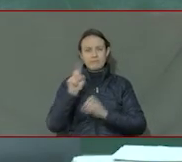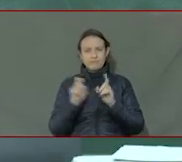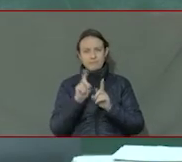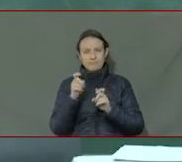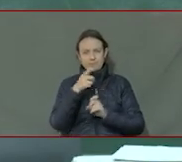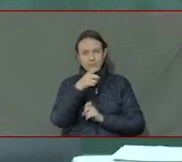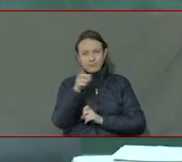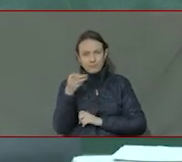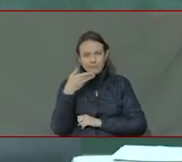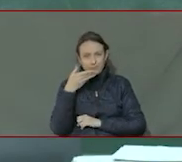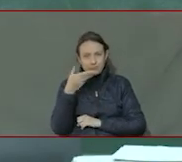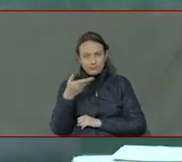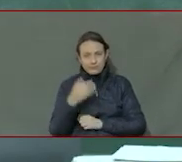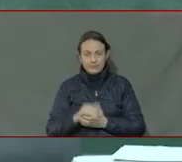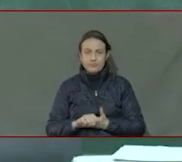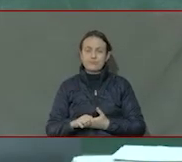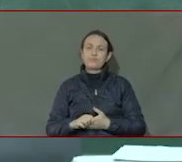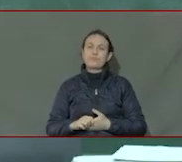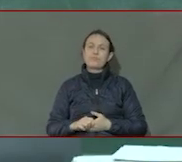answer together as a group.